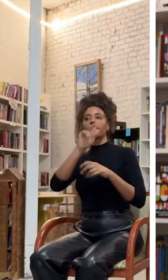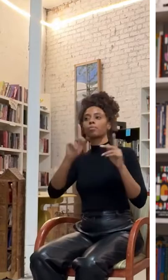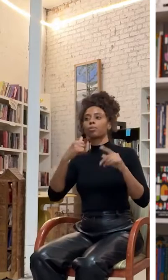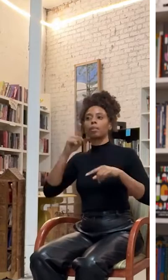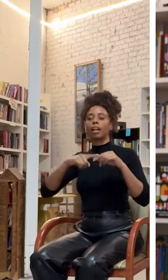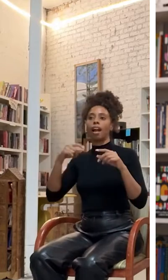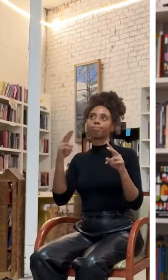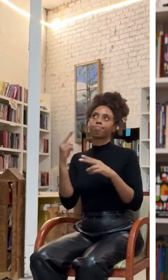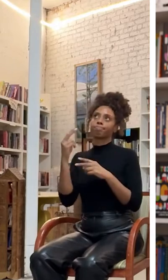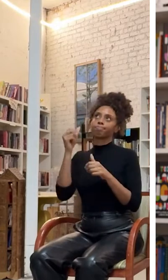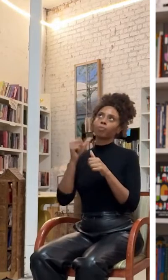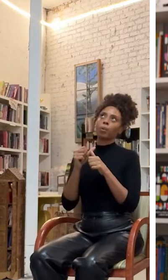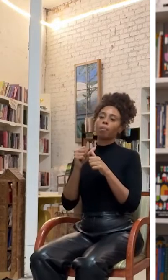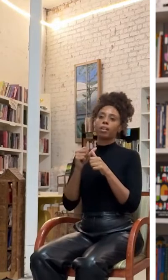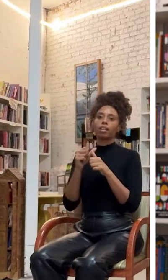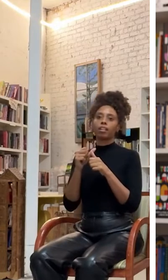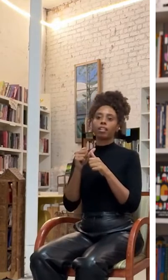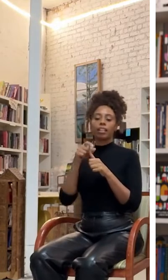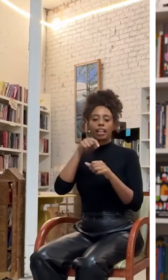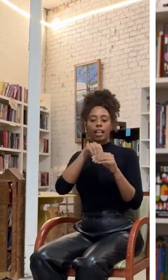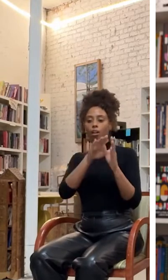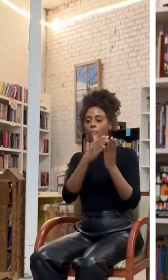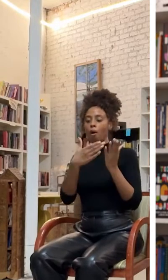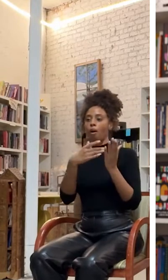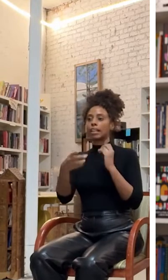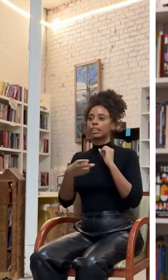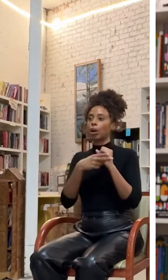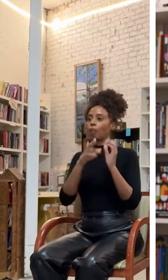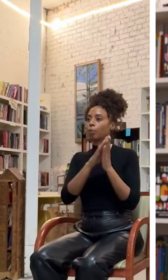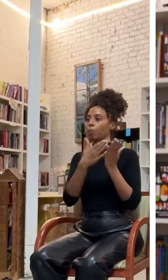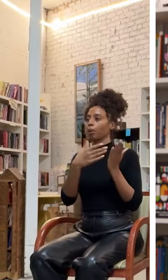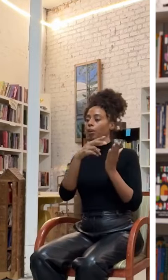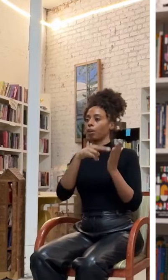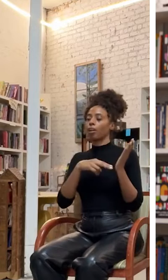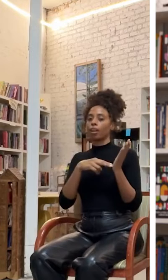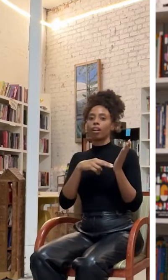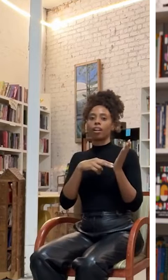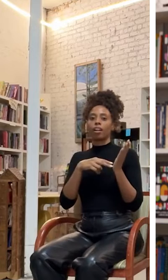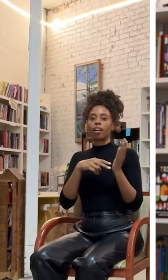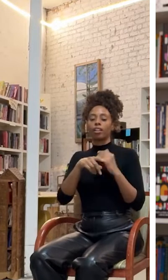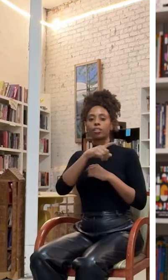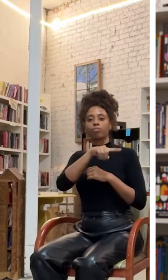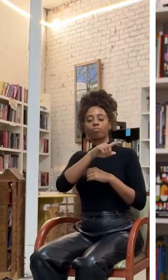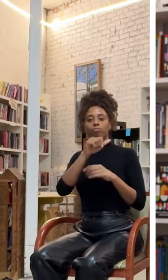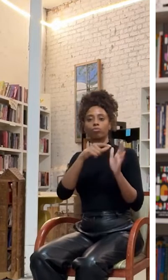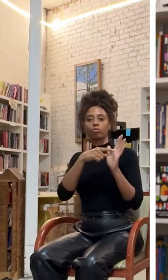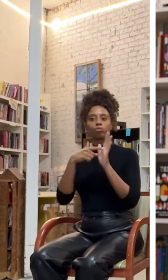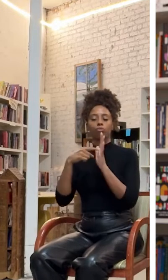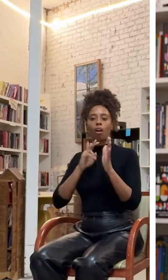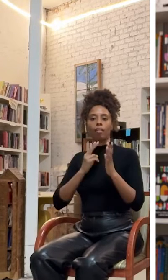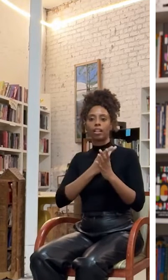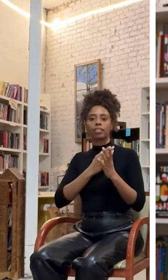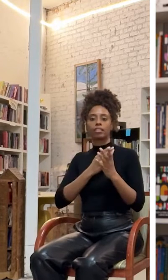in this testament of a book, in this archive of a book. They are showing us